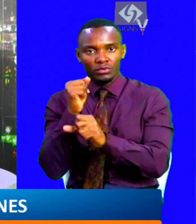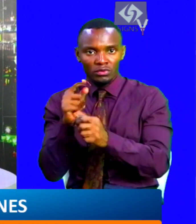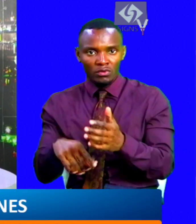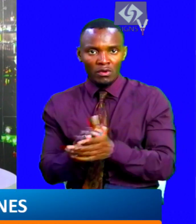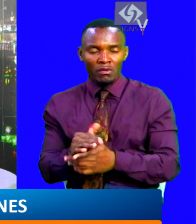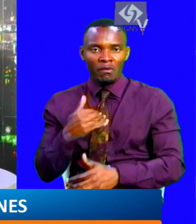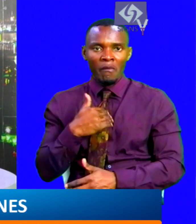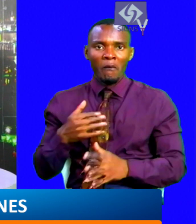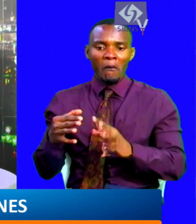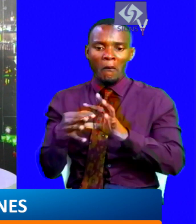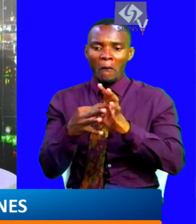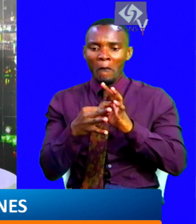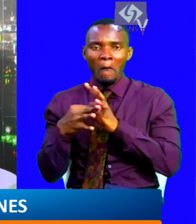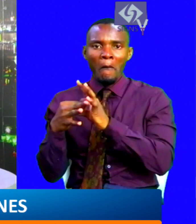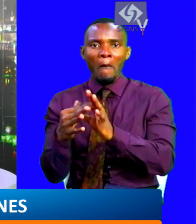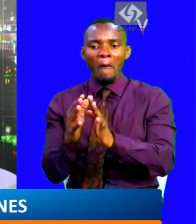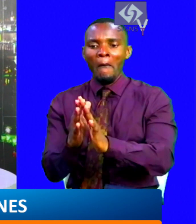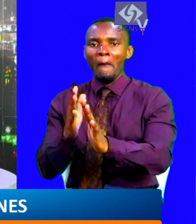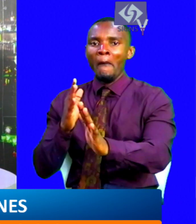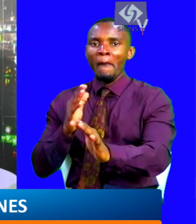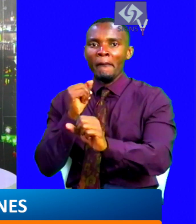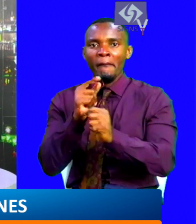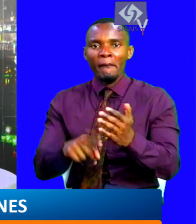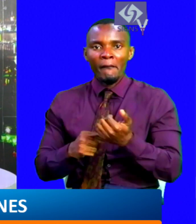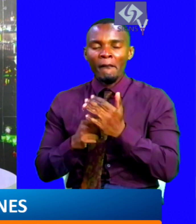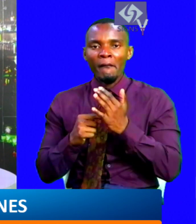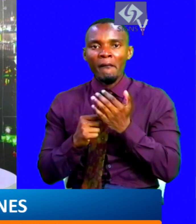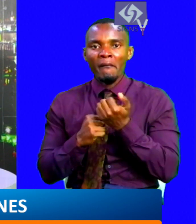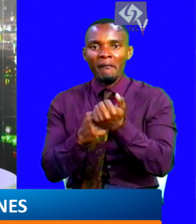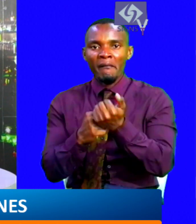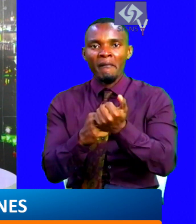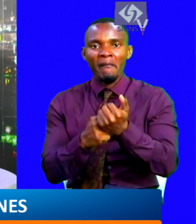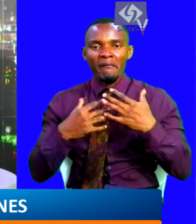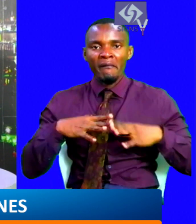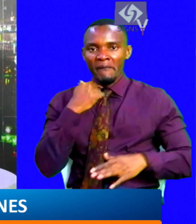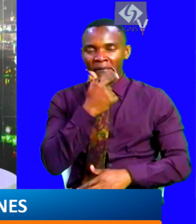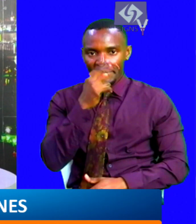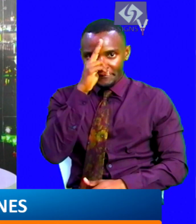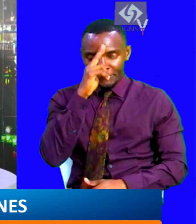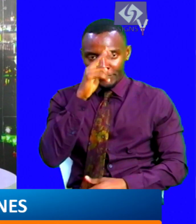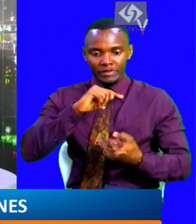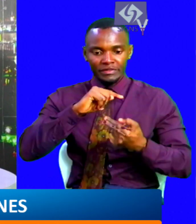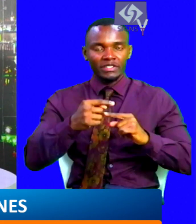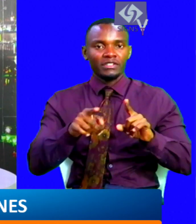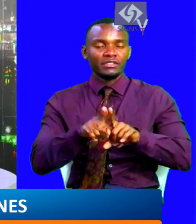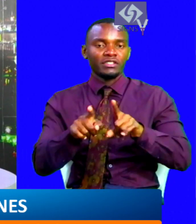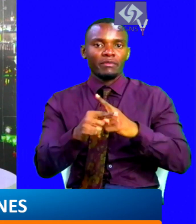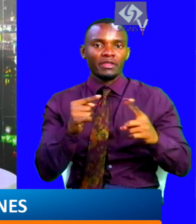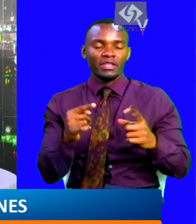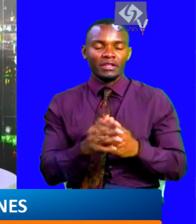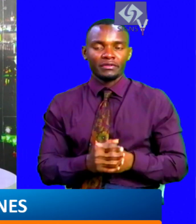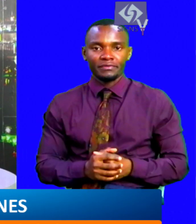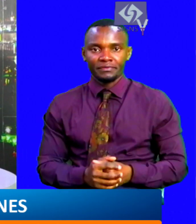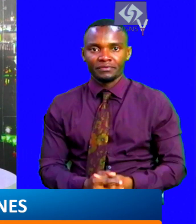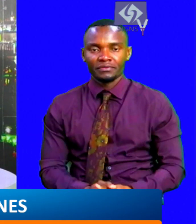we will hold solidarity parades and vigil for victims of police brutality in various locations in all parts